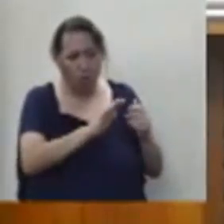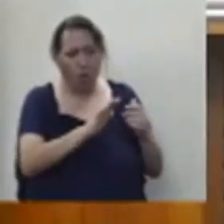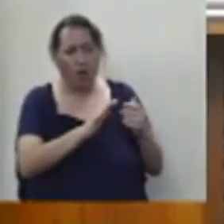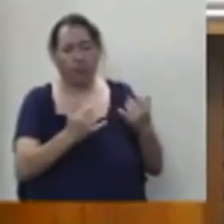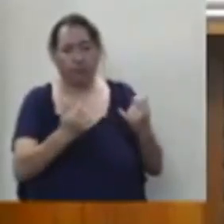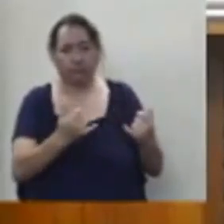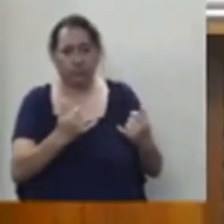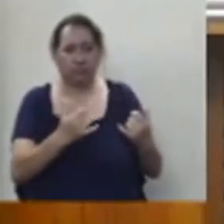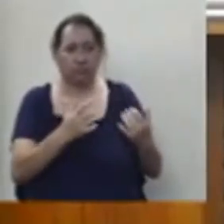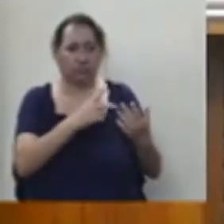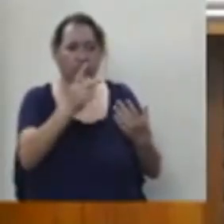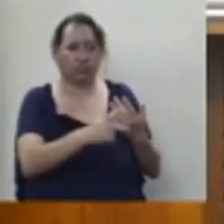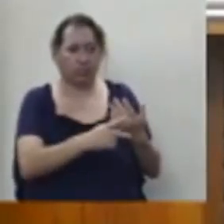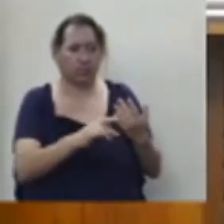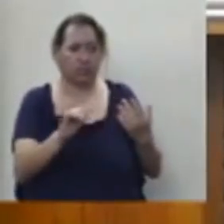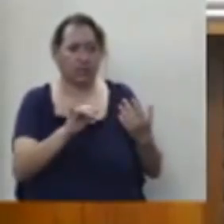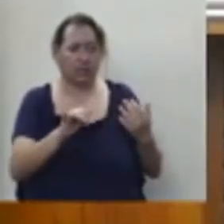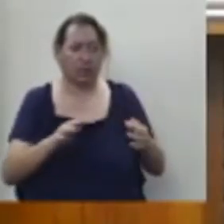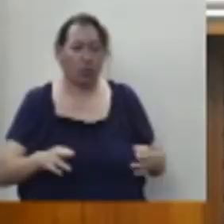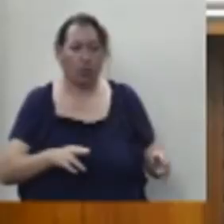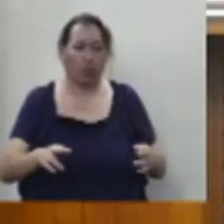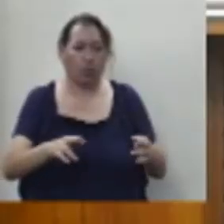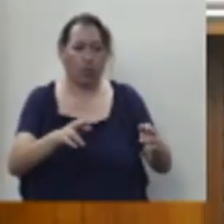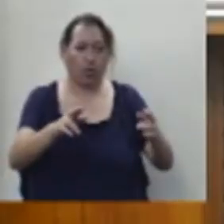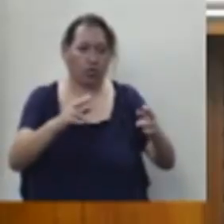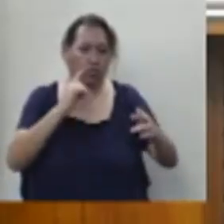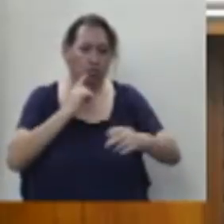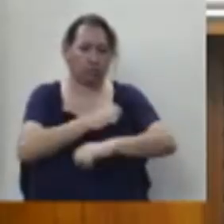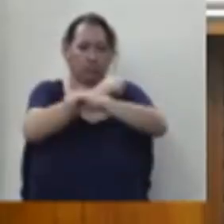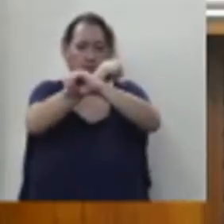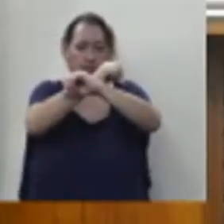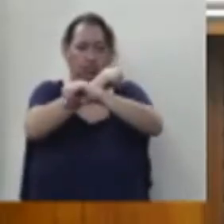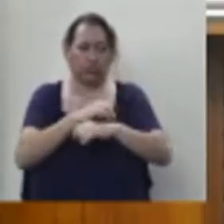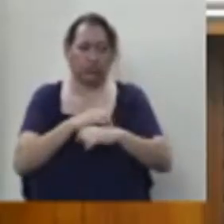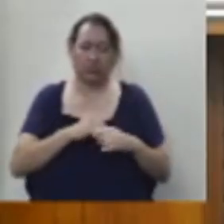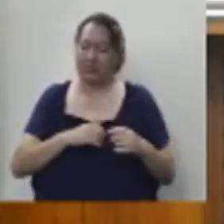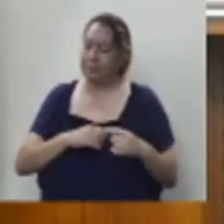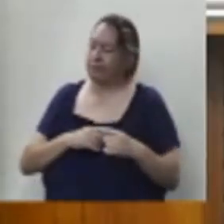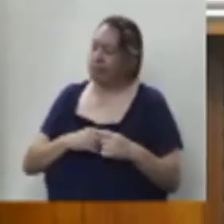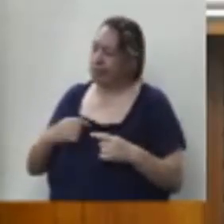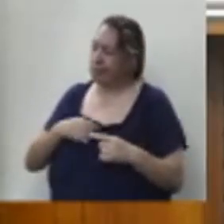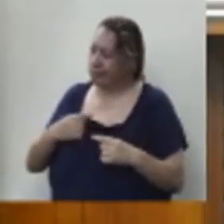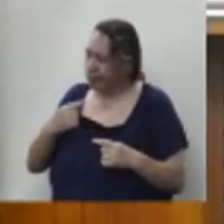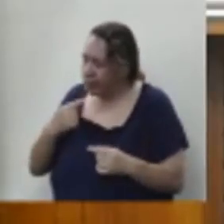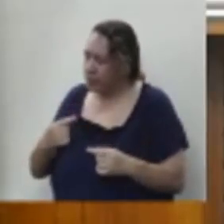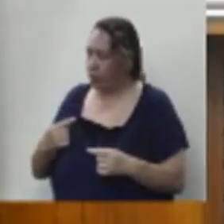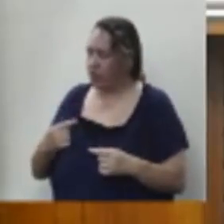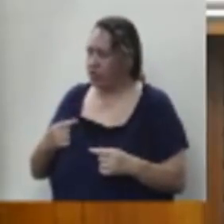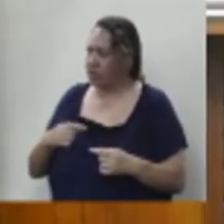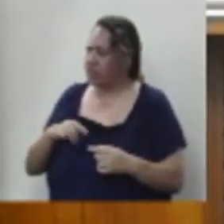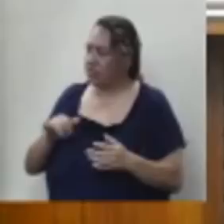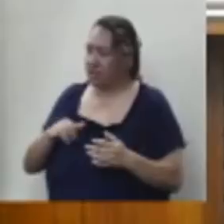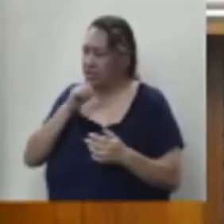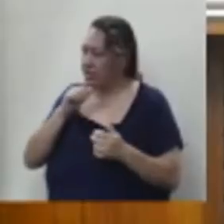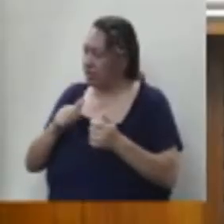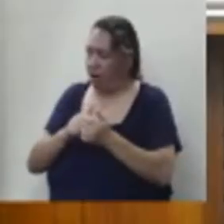road closures? I am actually very disappointed that they did not pass the curfew, as